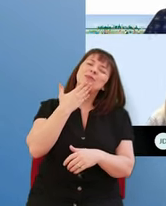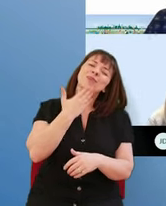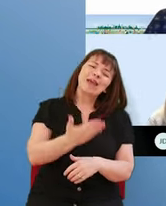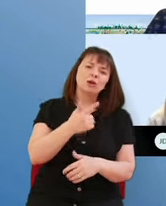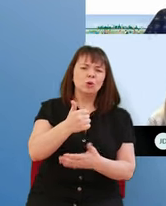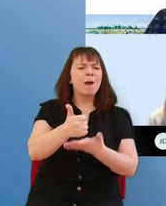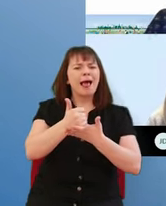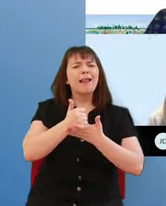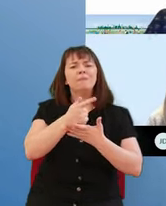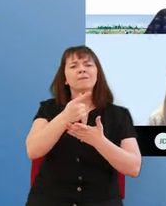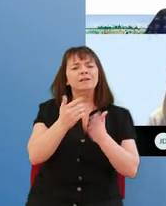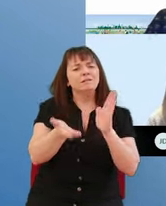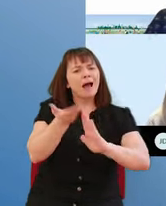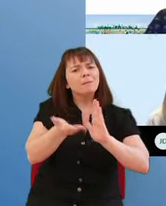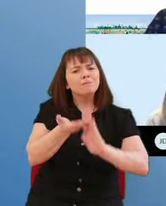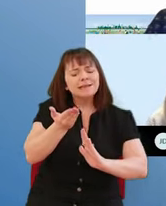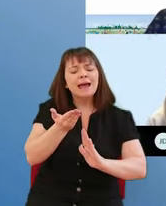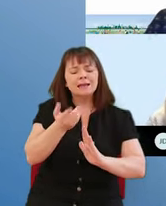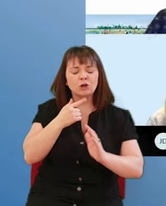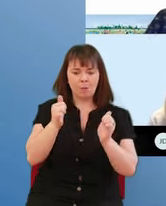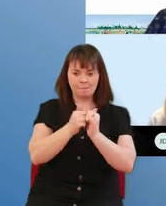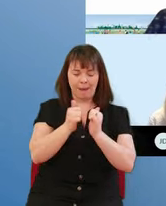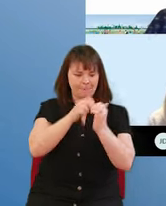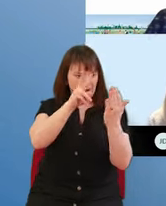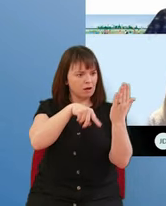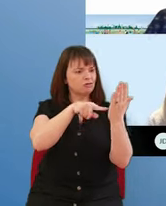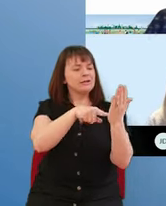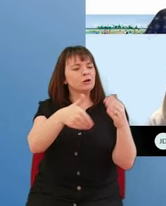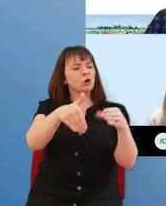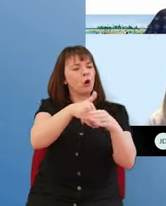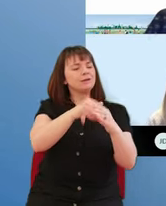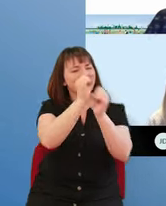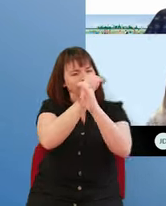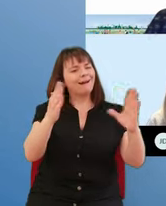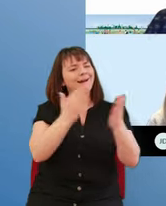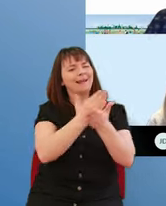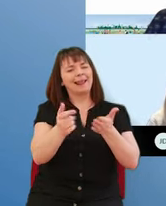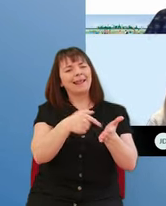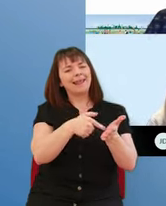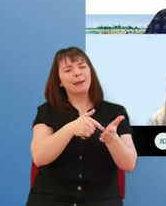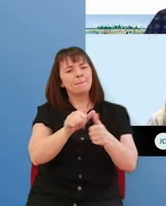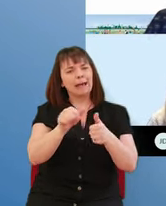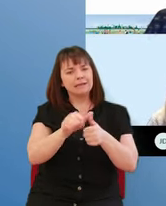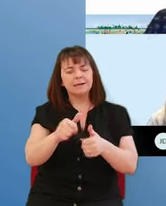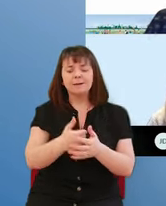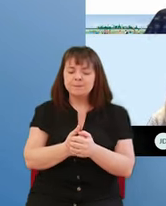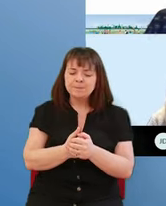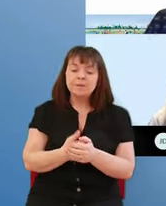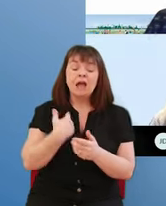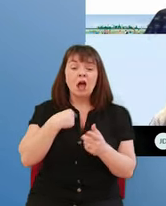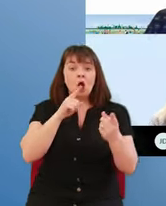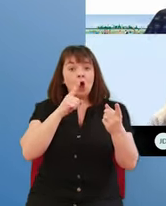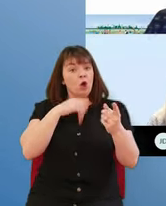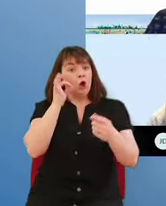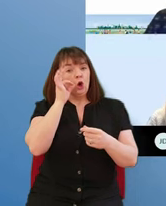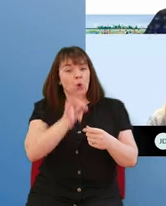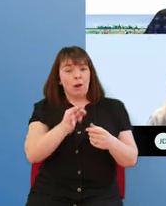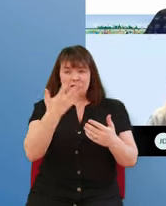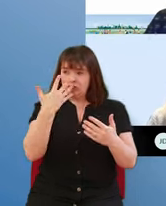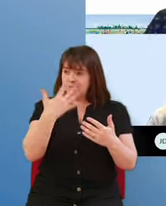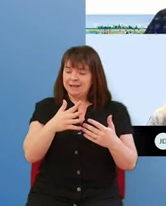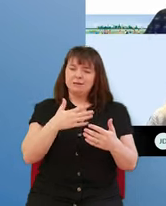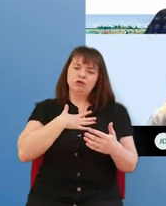of them, but it was the first time we'd seen the paper, so I hadn't been consulted on it prior to this, hence why there were quite a number of areas of